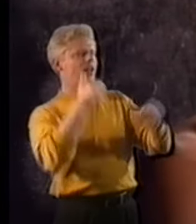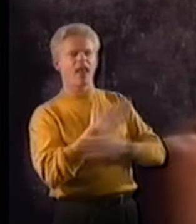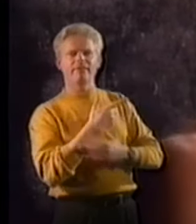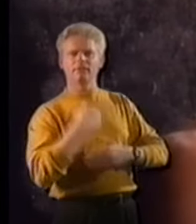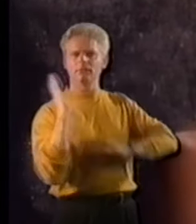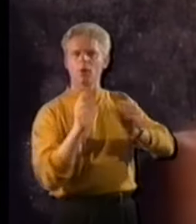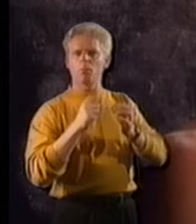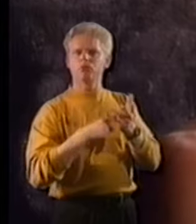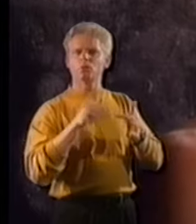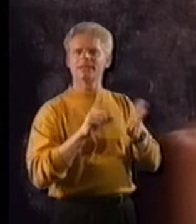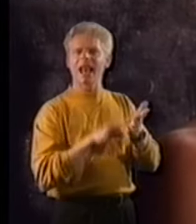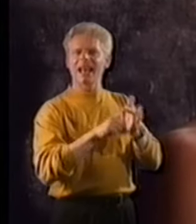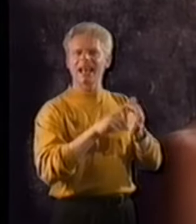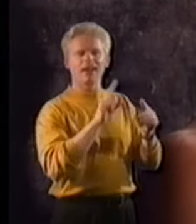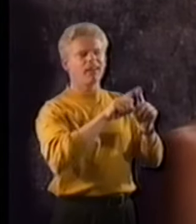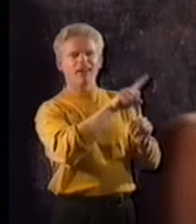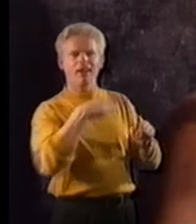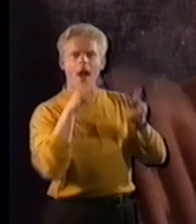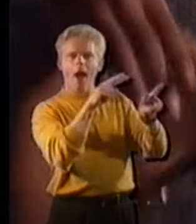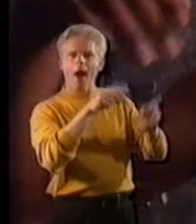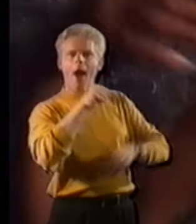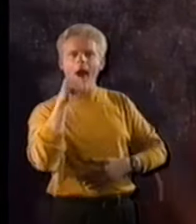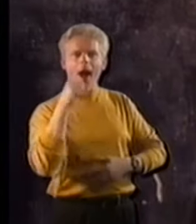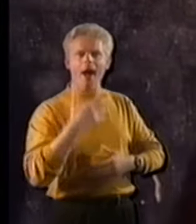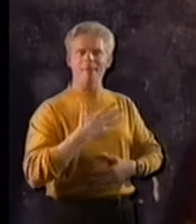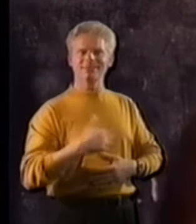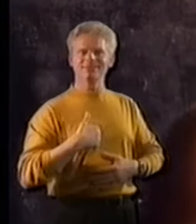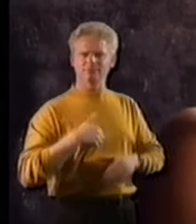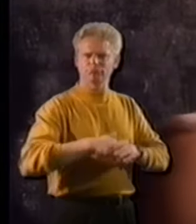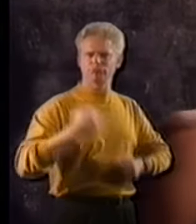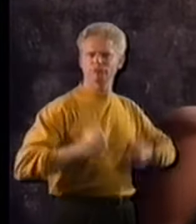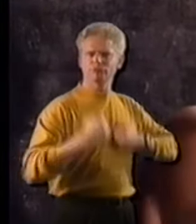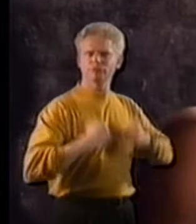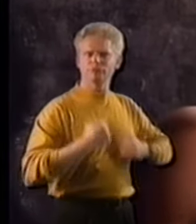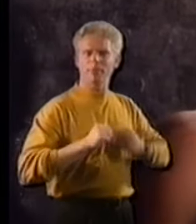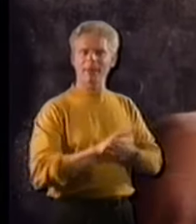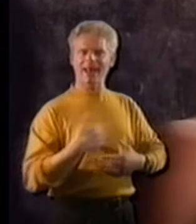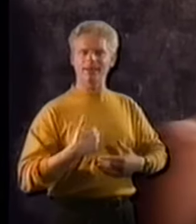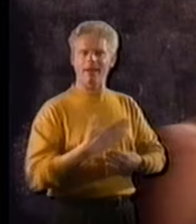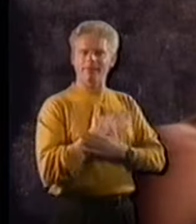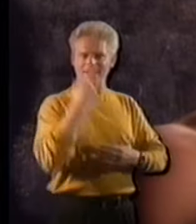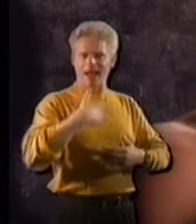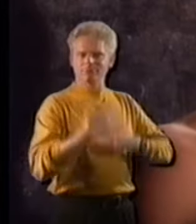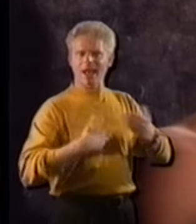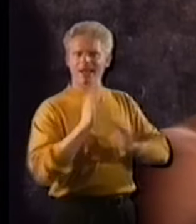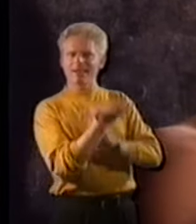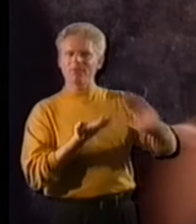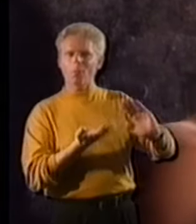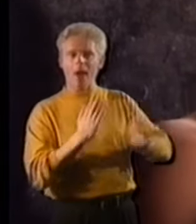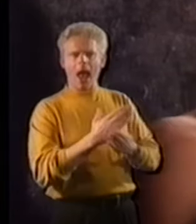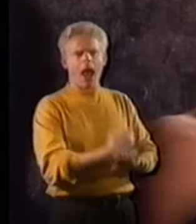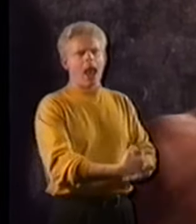see, things like Bruce Lee and like things like that. Like, it makes you want to train, makes you want to get into something.